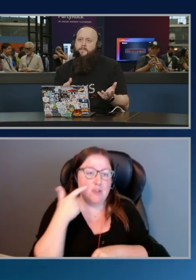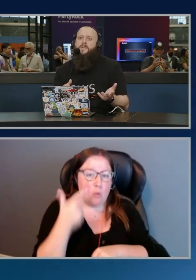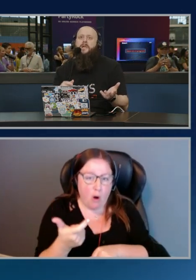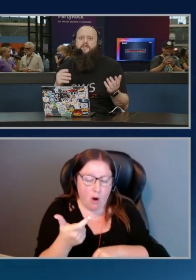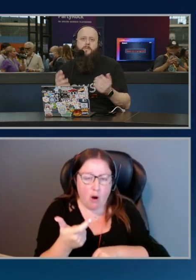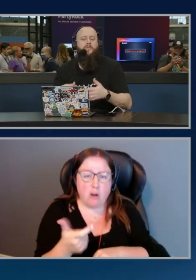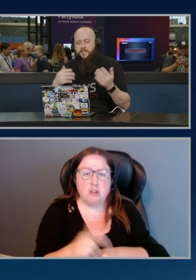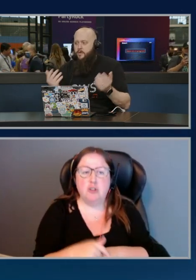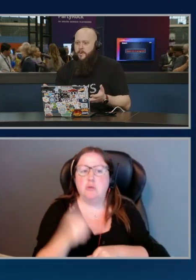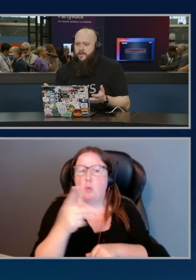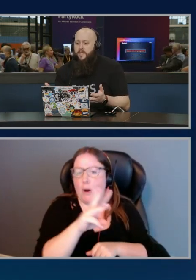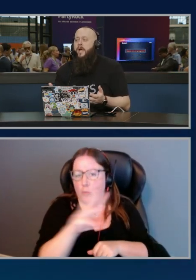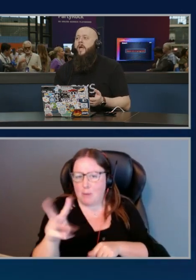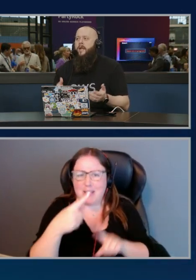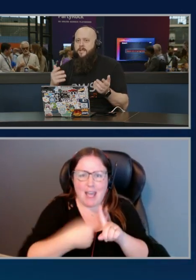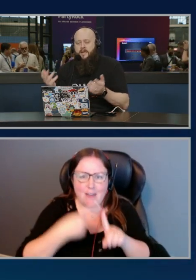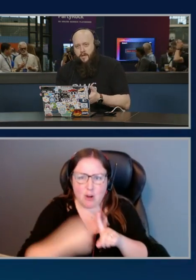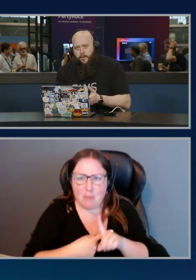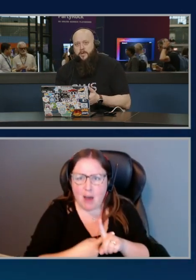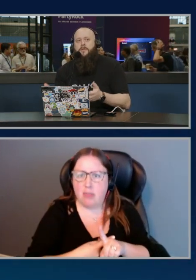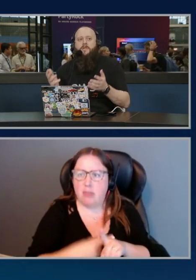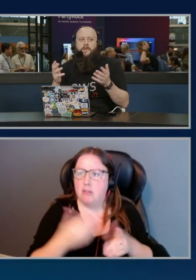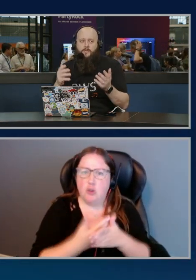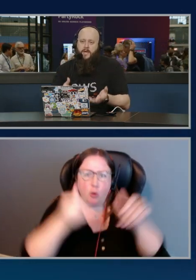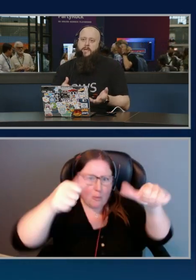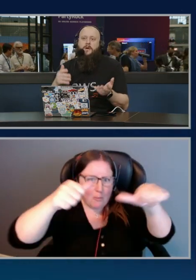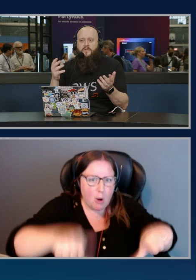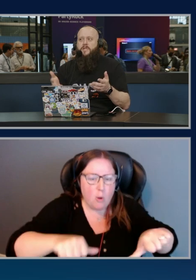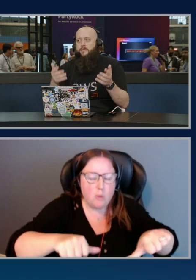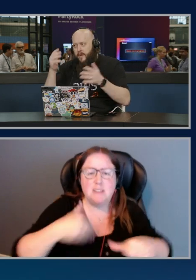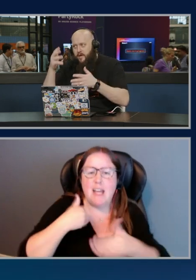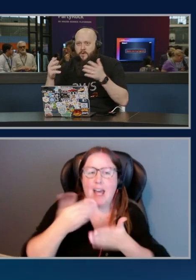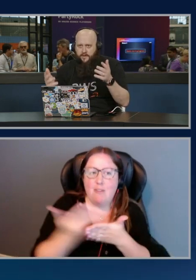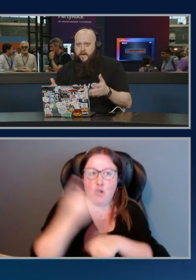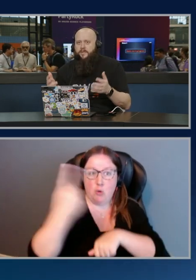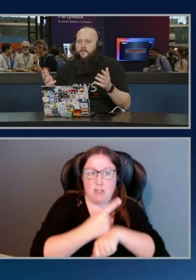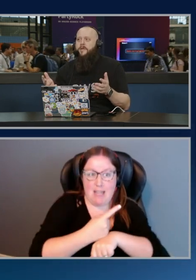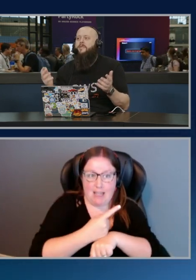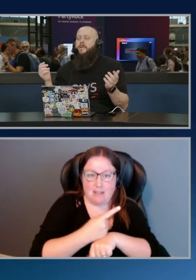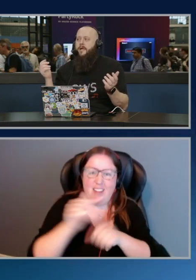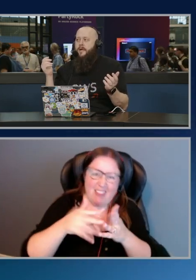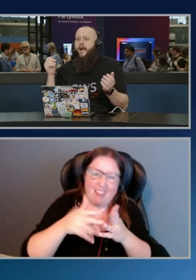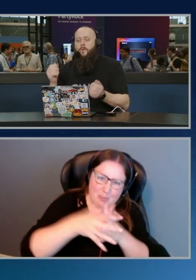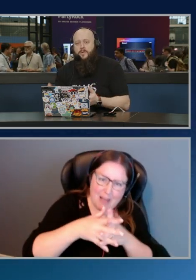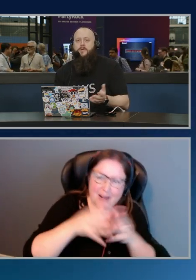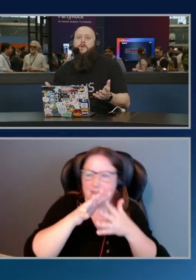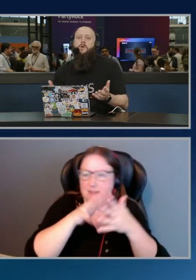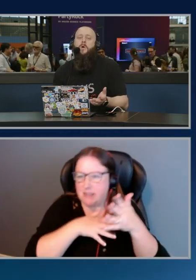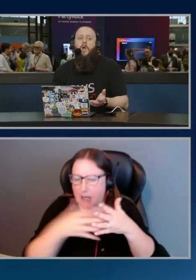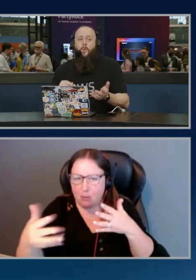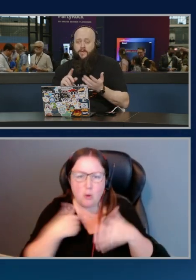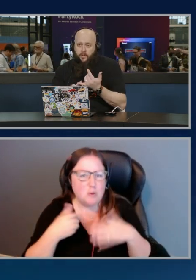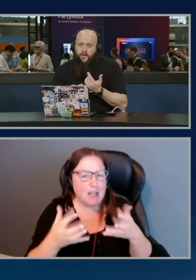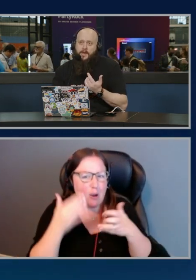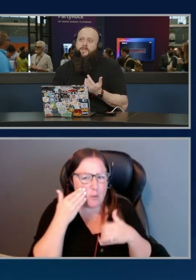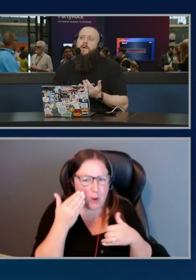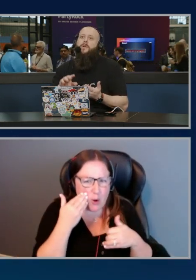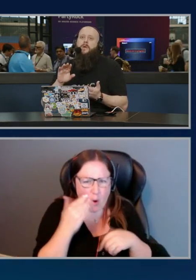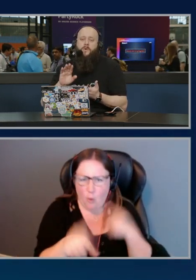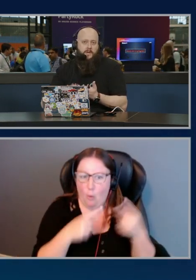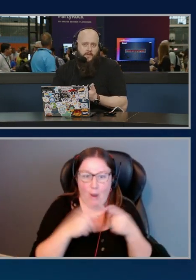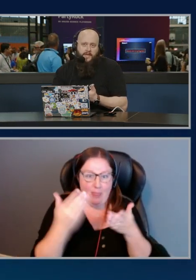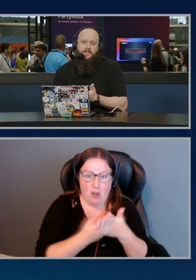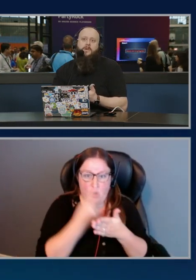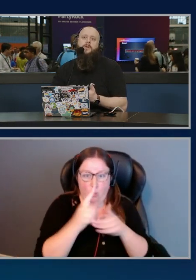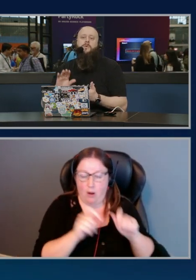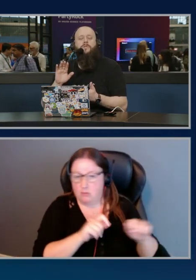one website. Every month there's a new bulletin, and inside that bulletin there's a new date. And obviously it's embedded with tables and things, and I want to know when the new one comes out and